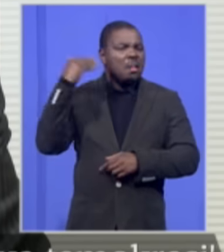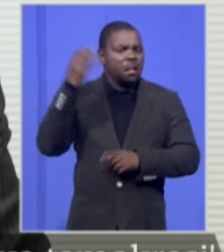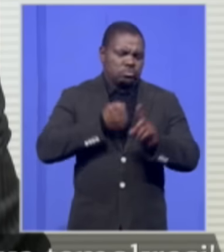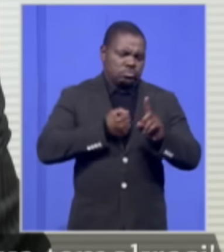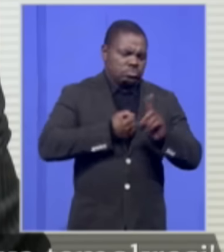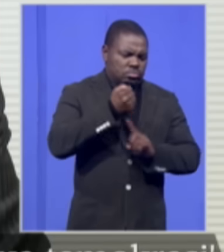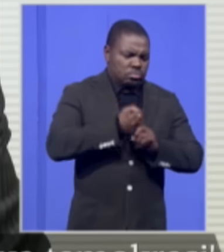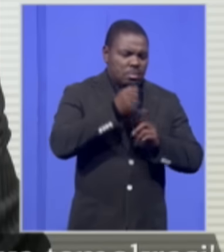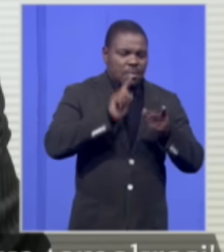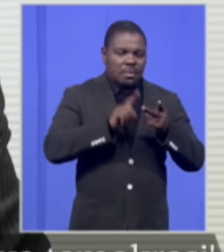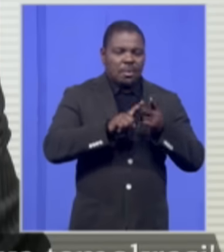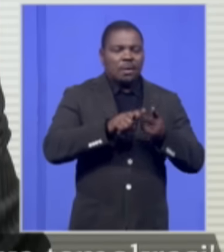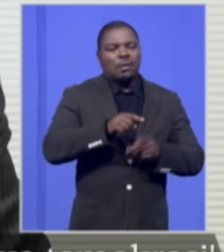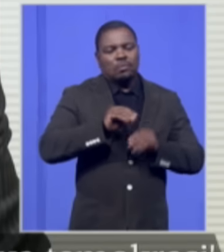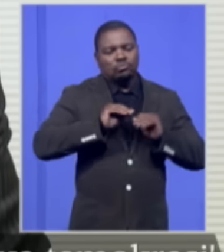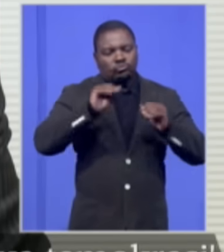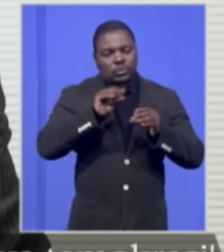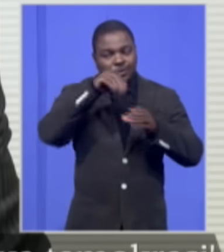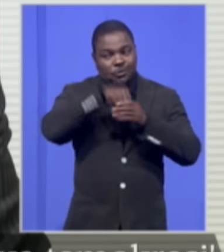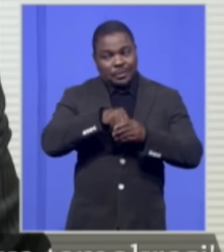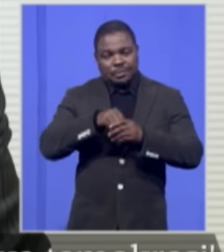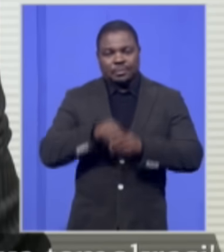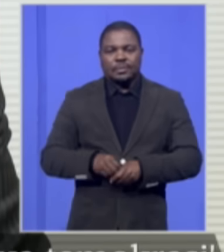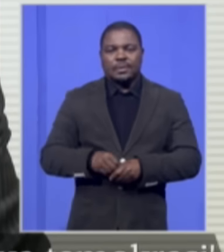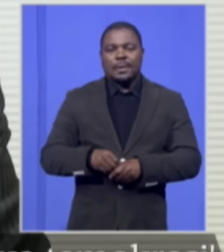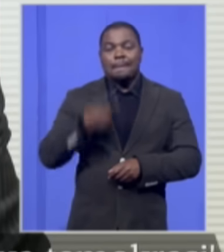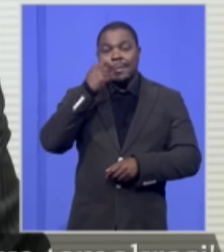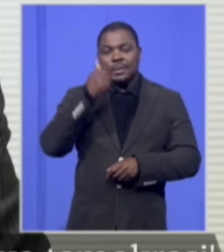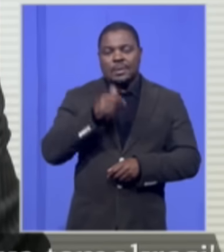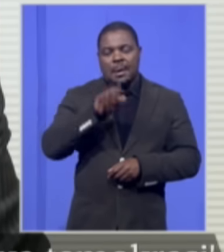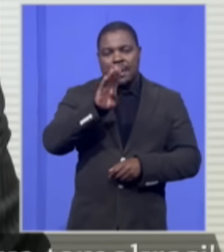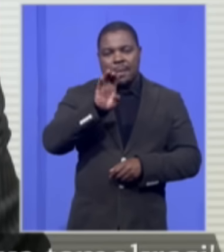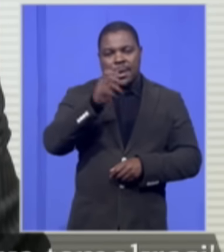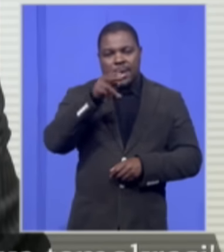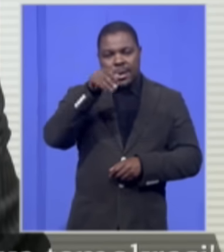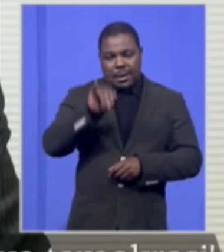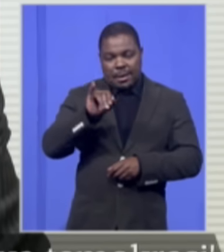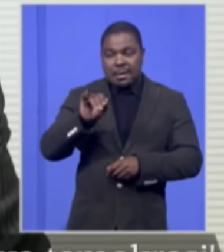activist and educationist. Mr. Beki Nchalinchali,